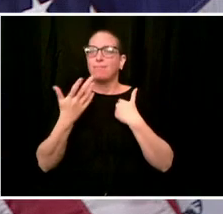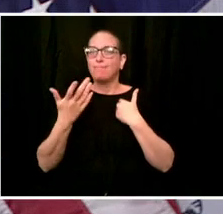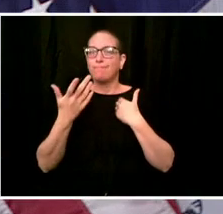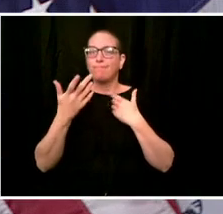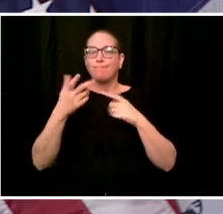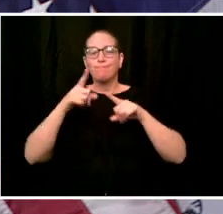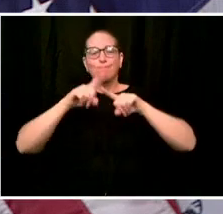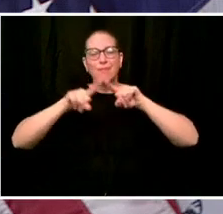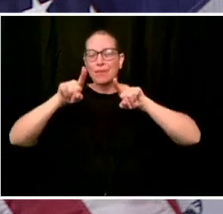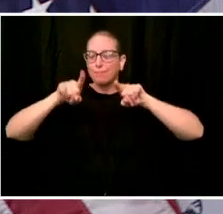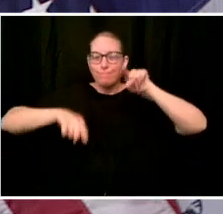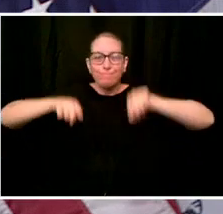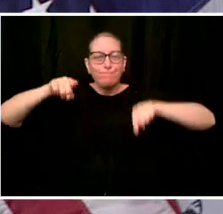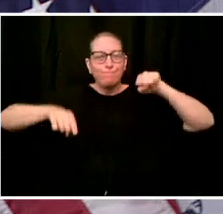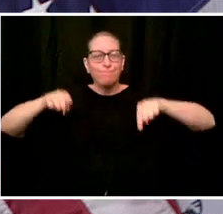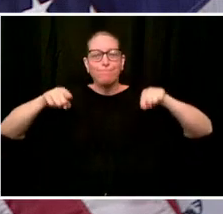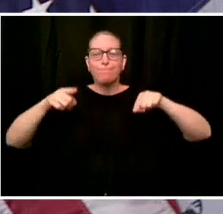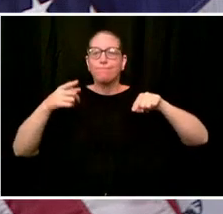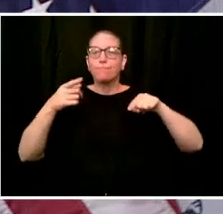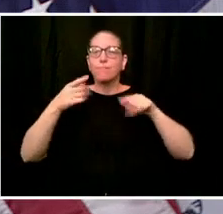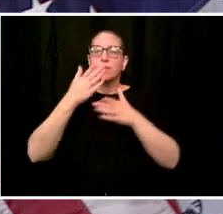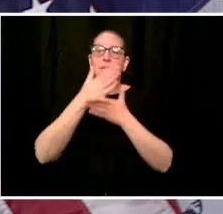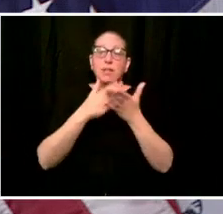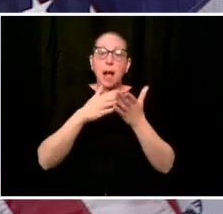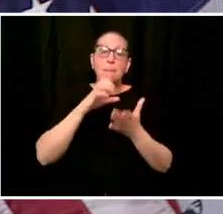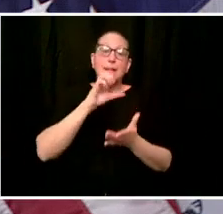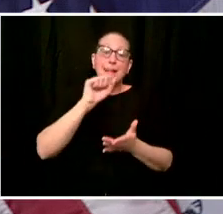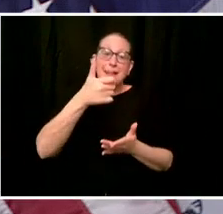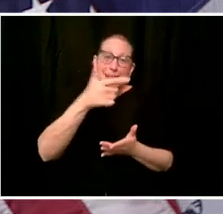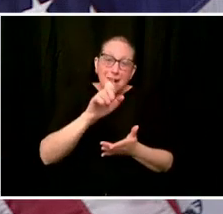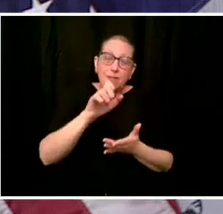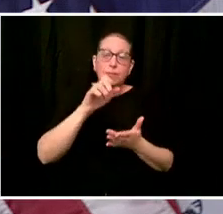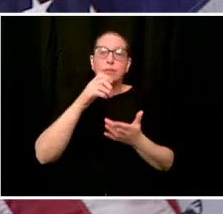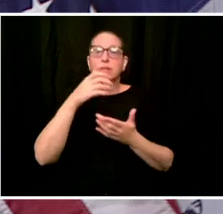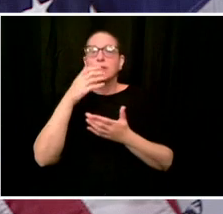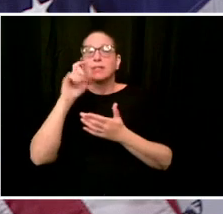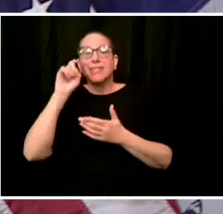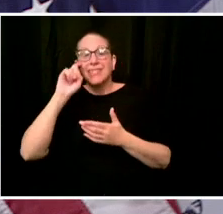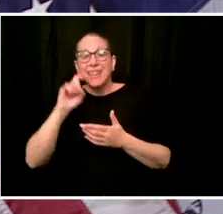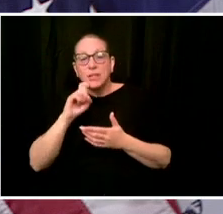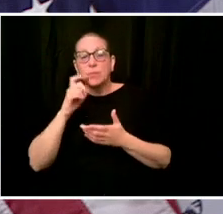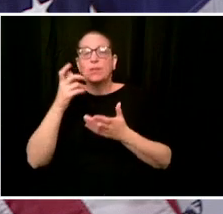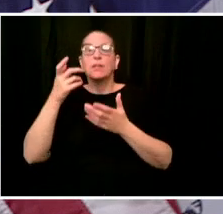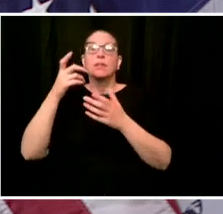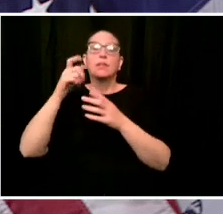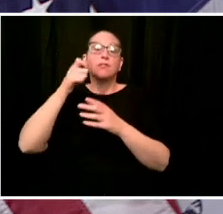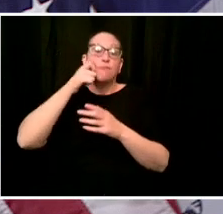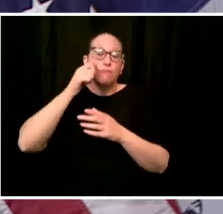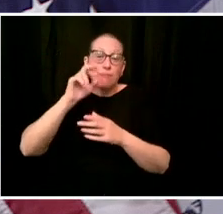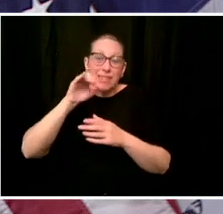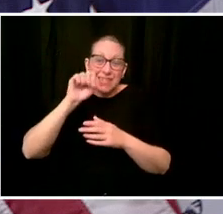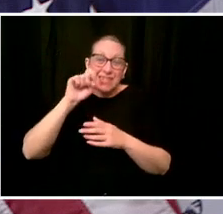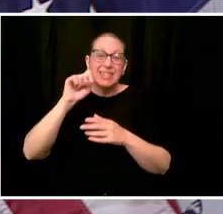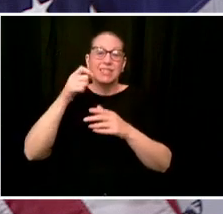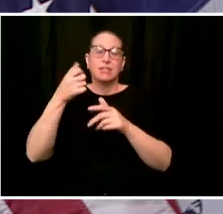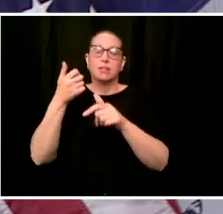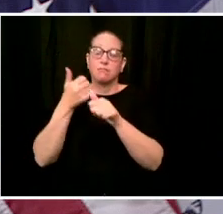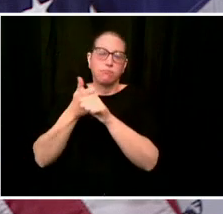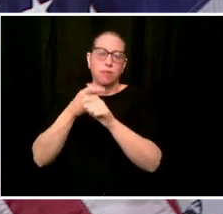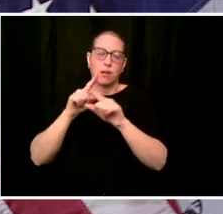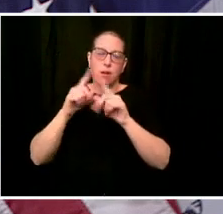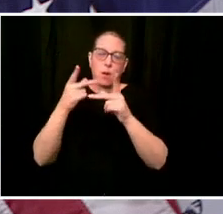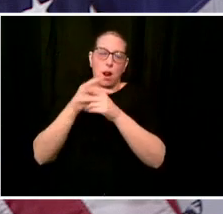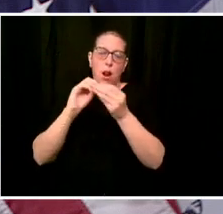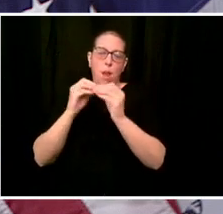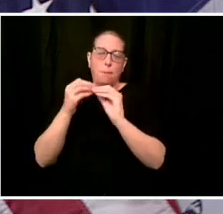age, gender, everything. So Dr. Barbeau can tell you whether she thinks that the new information